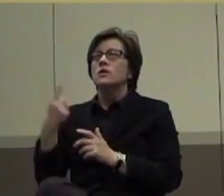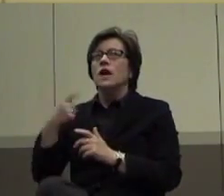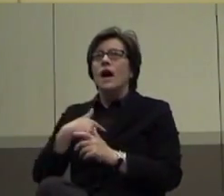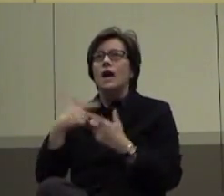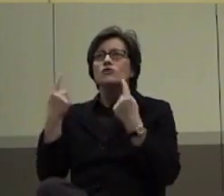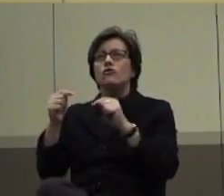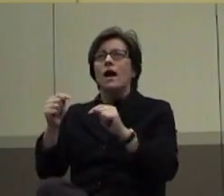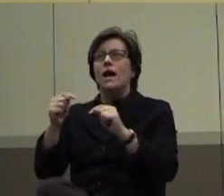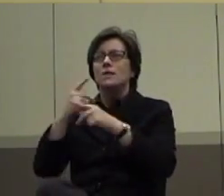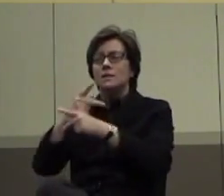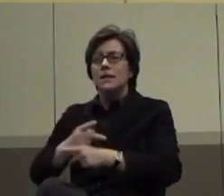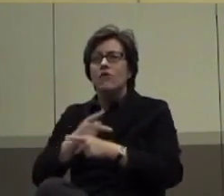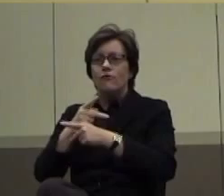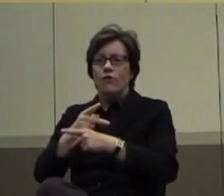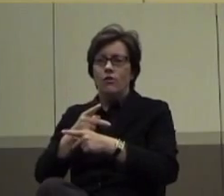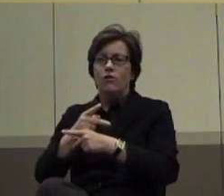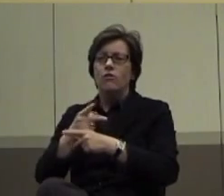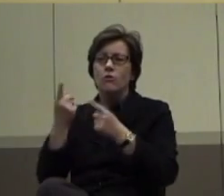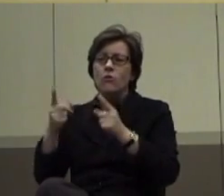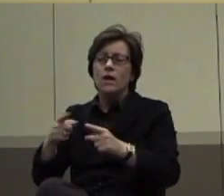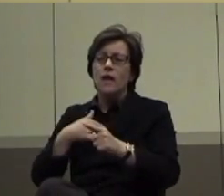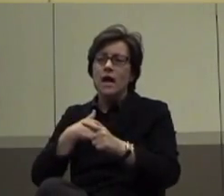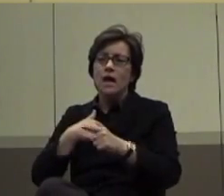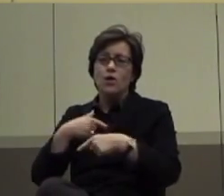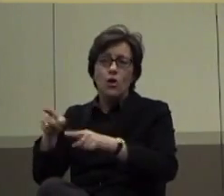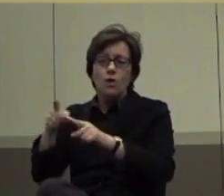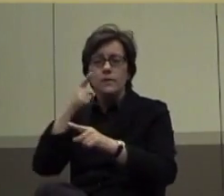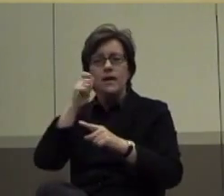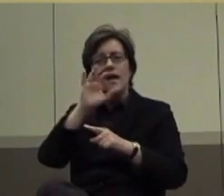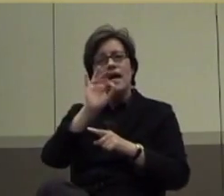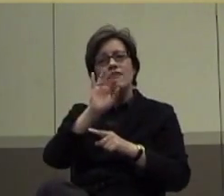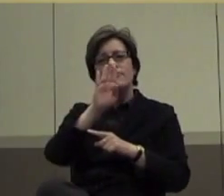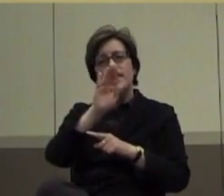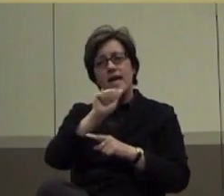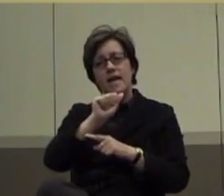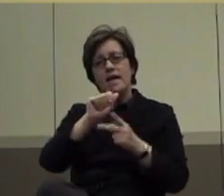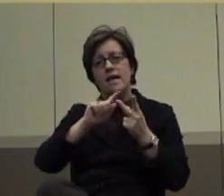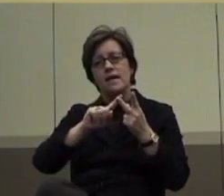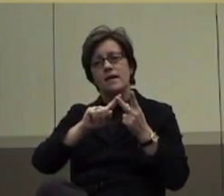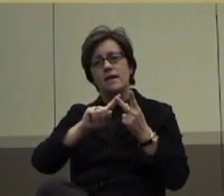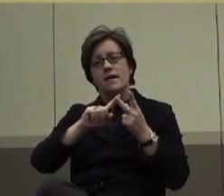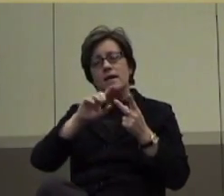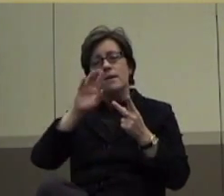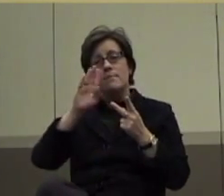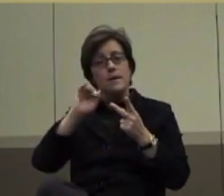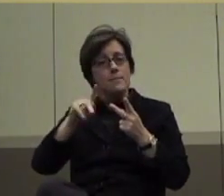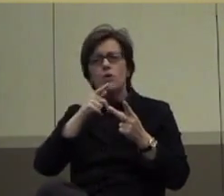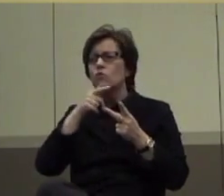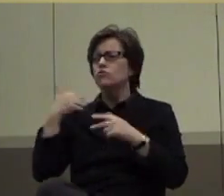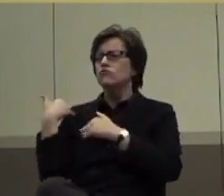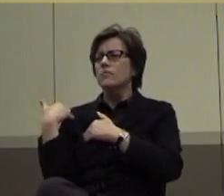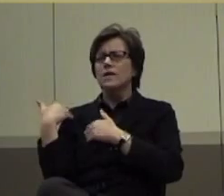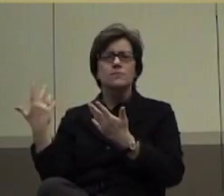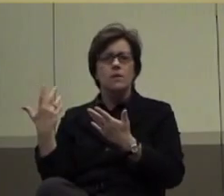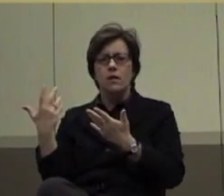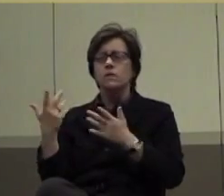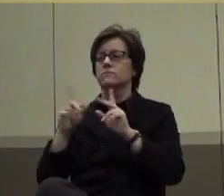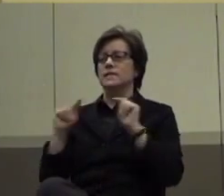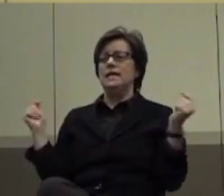to be very careful of is that when I go, because the FBA and the BIP, who's responsible for doing this? The